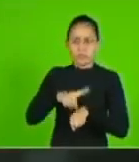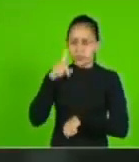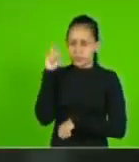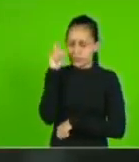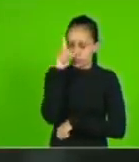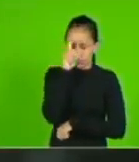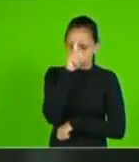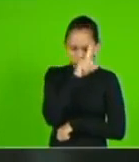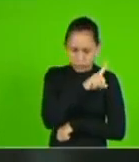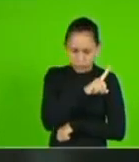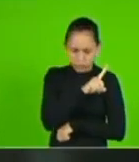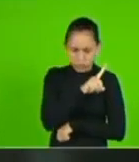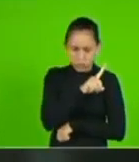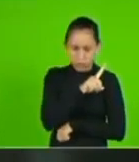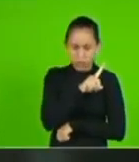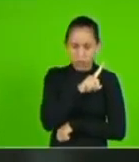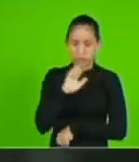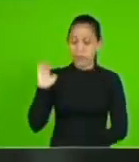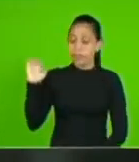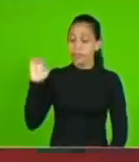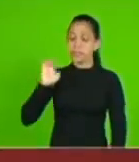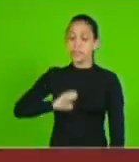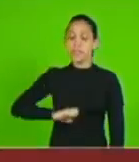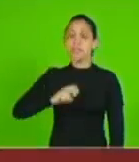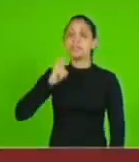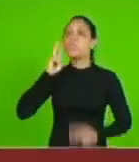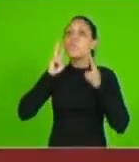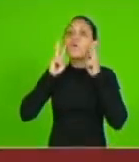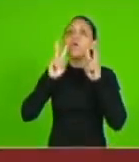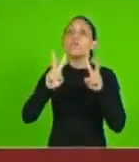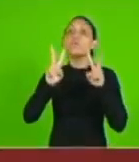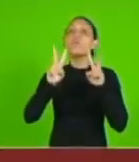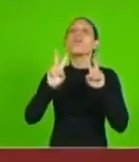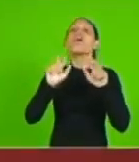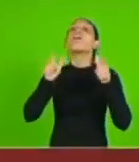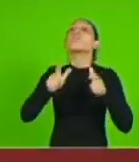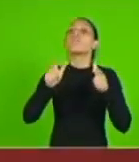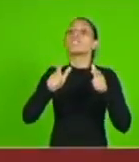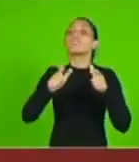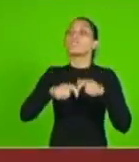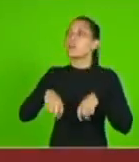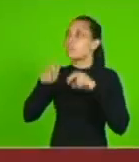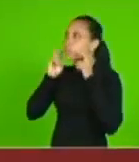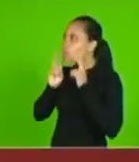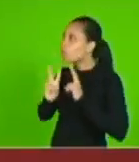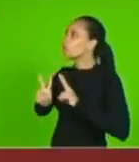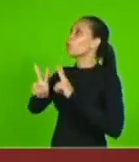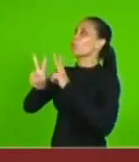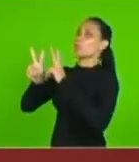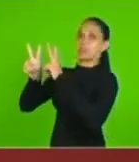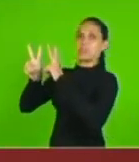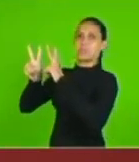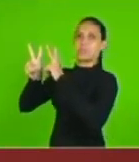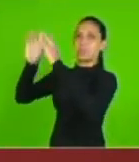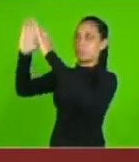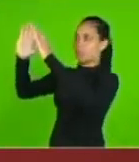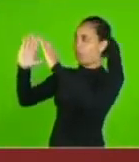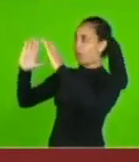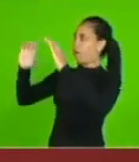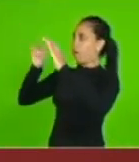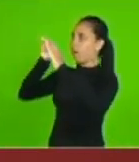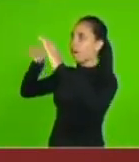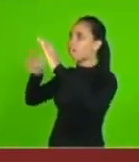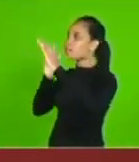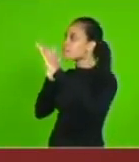look? He looked to heavens, because that's where our help comes